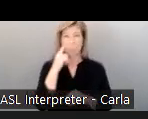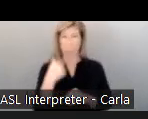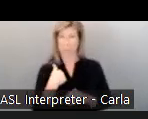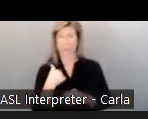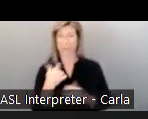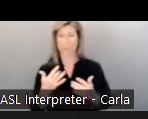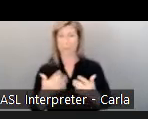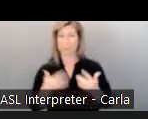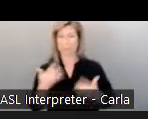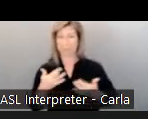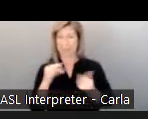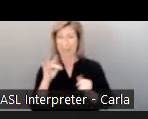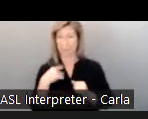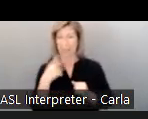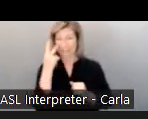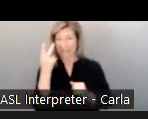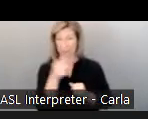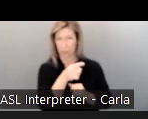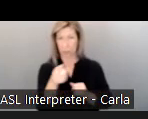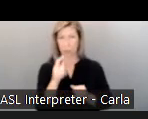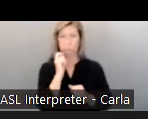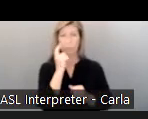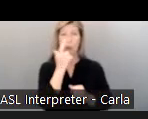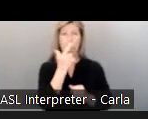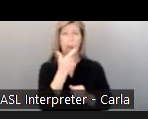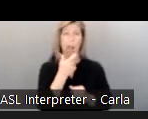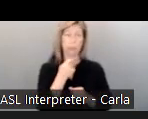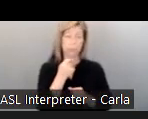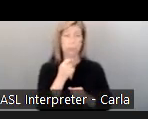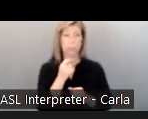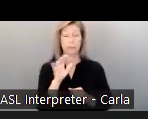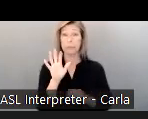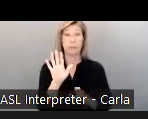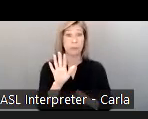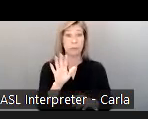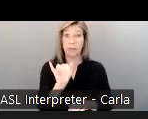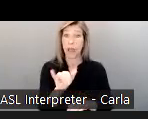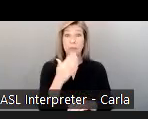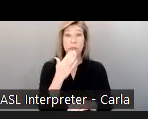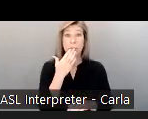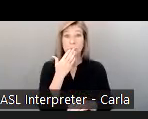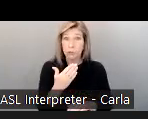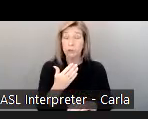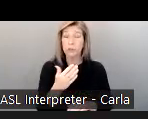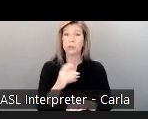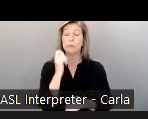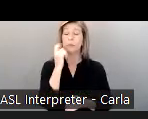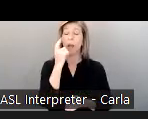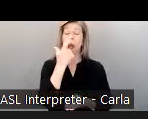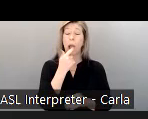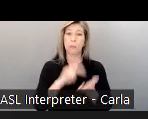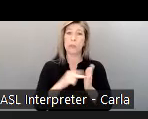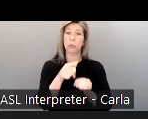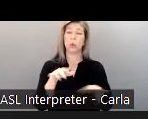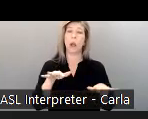are yawning in our session, because that is a sign for me that you're kind of coming down. And